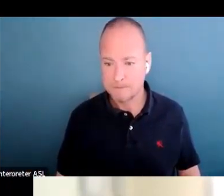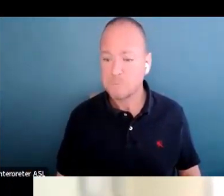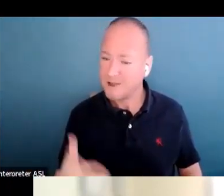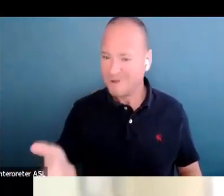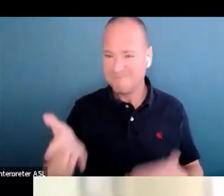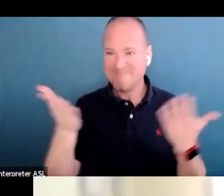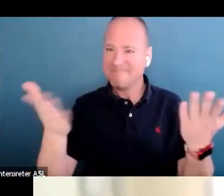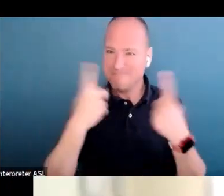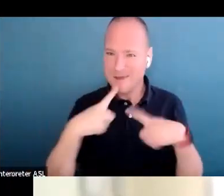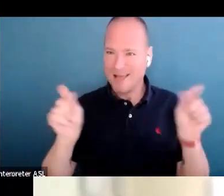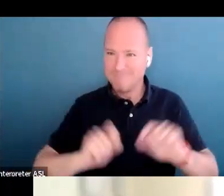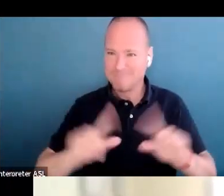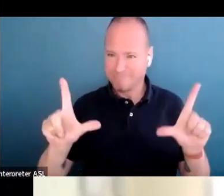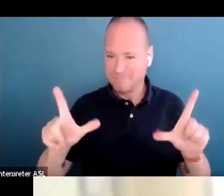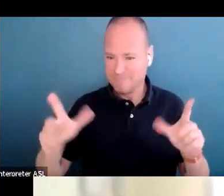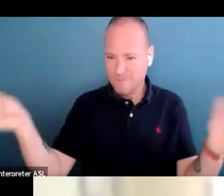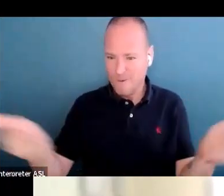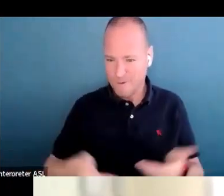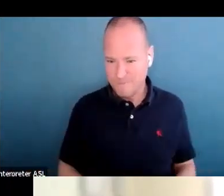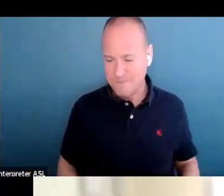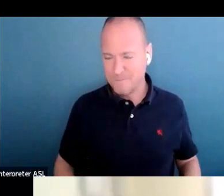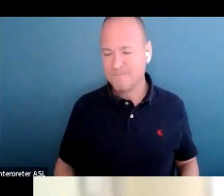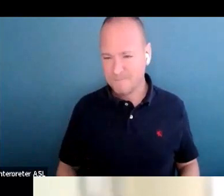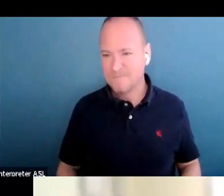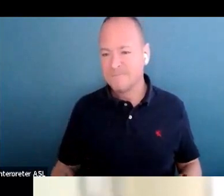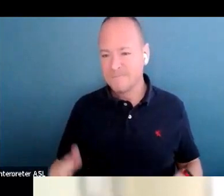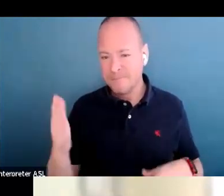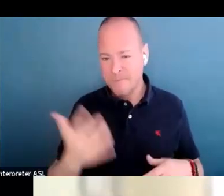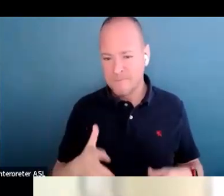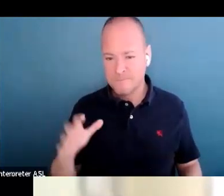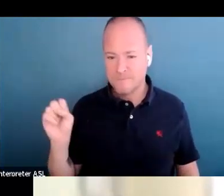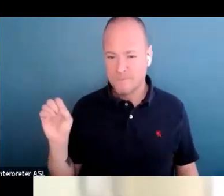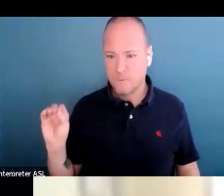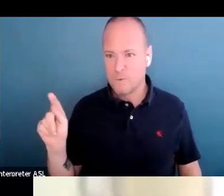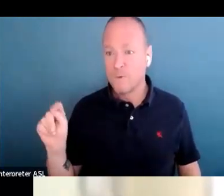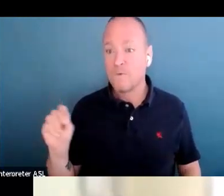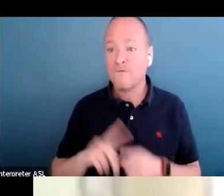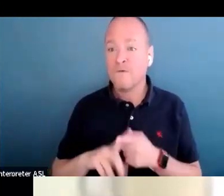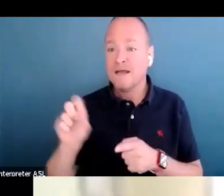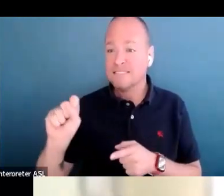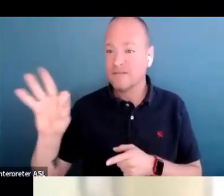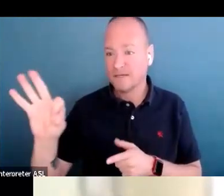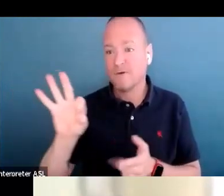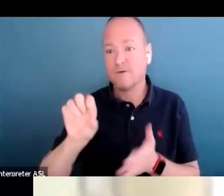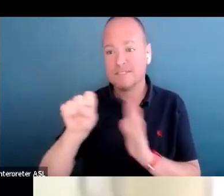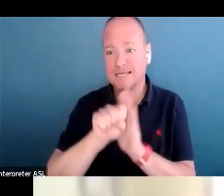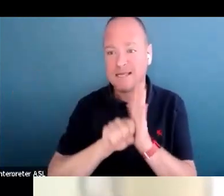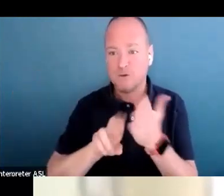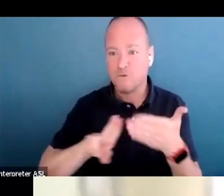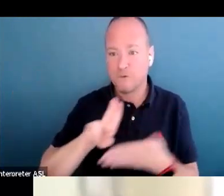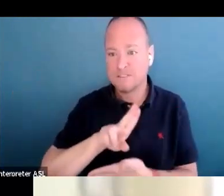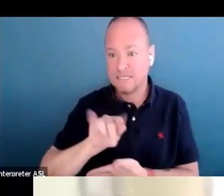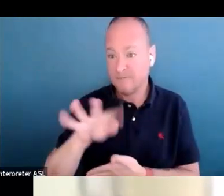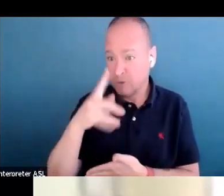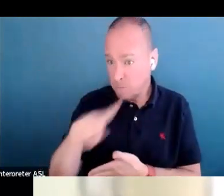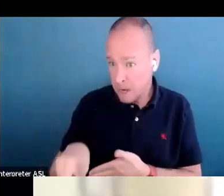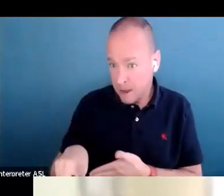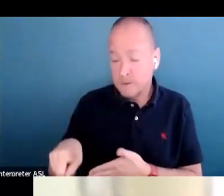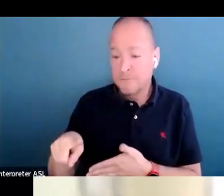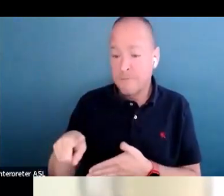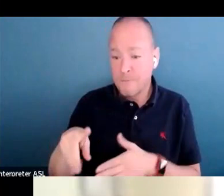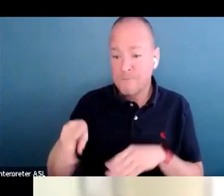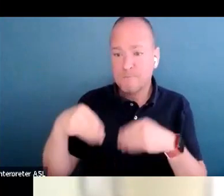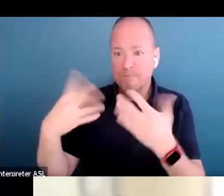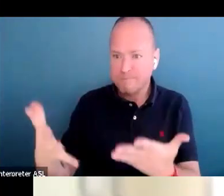are. Welcome. So Gloria Soto is from San Francisco State University. If you don't mind, Gloria, providing